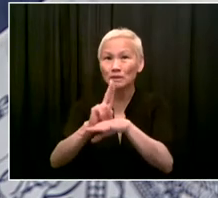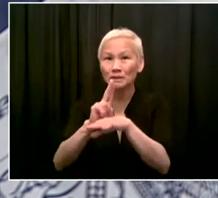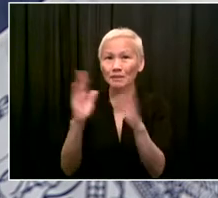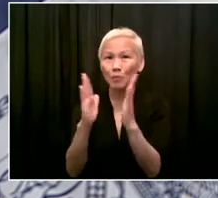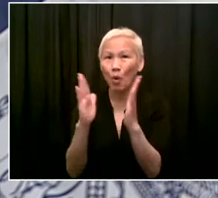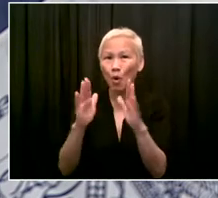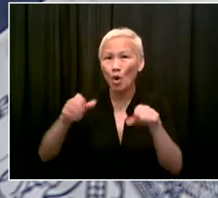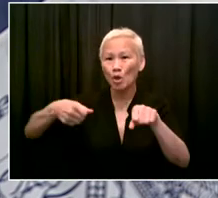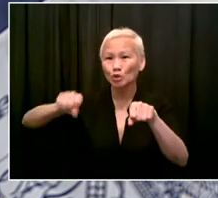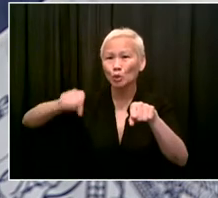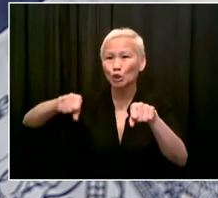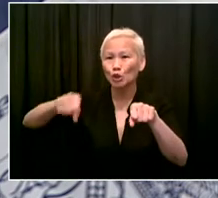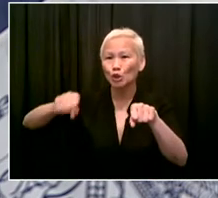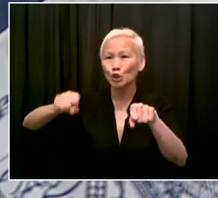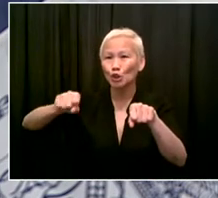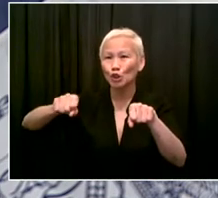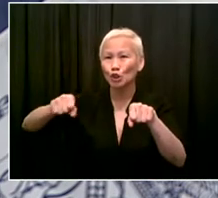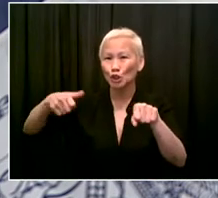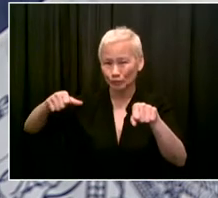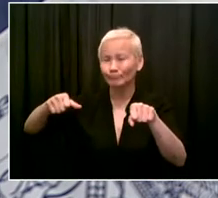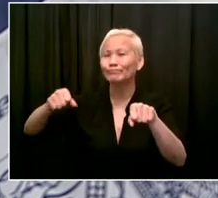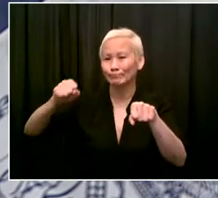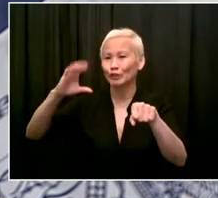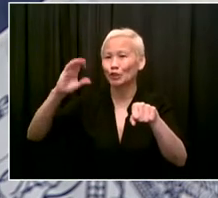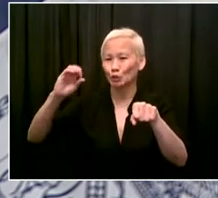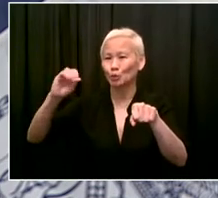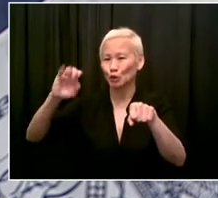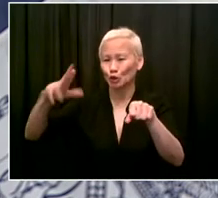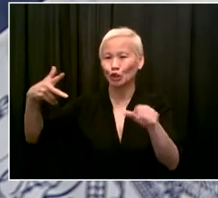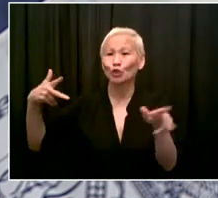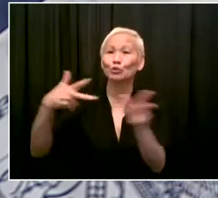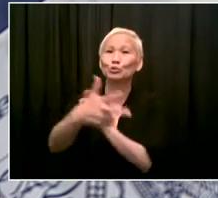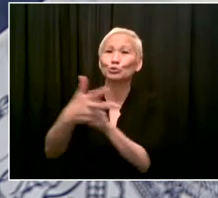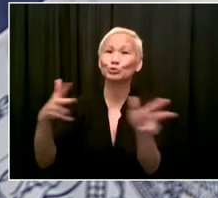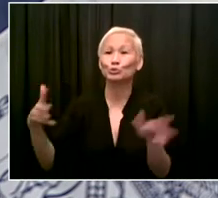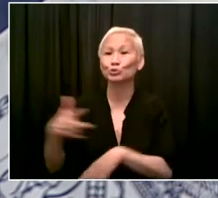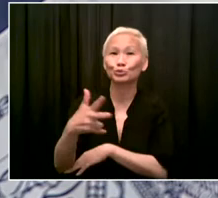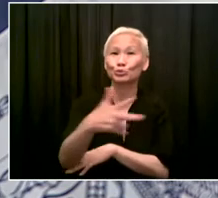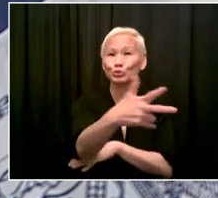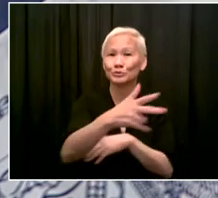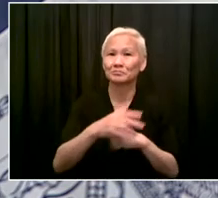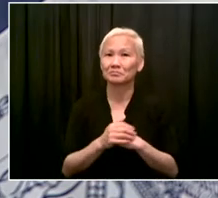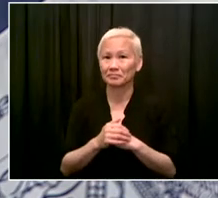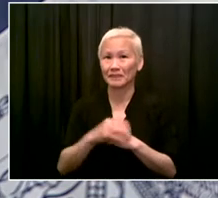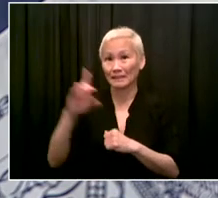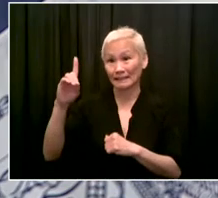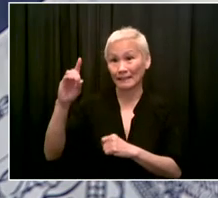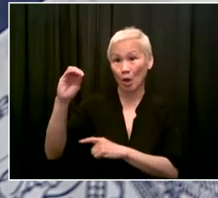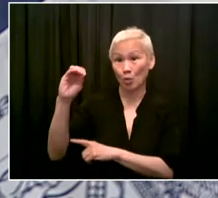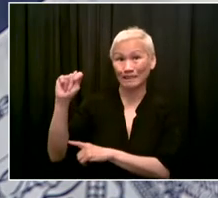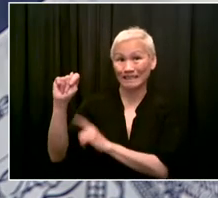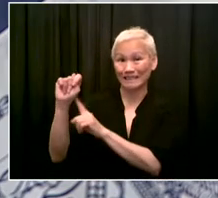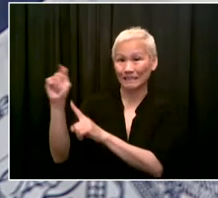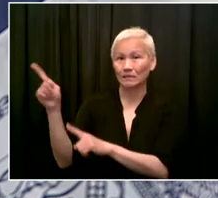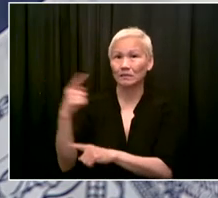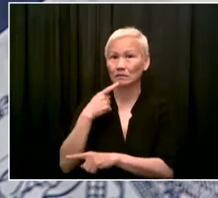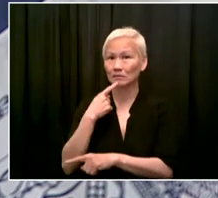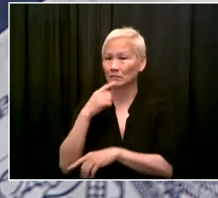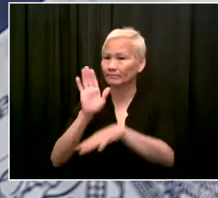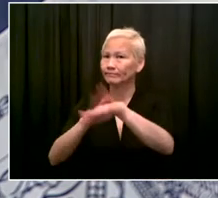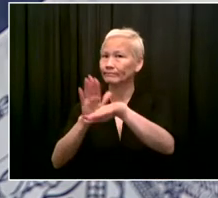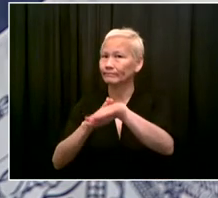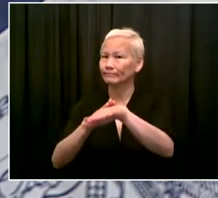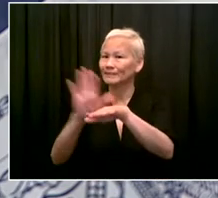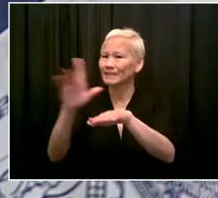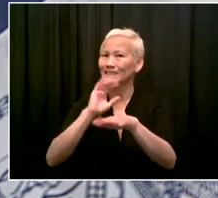DOT confirms they're not allowed on the shared pedestrian and cyclist path, in about an hour, we spotted about 40 of